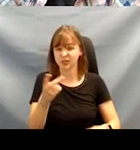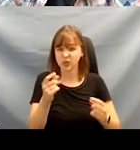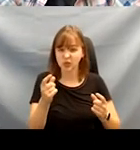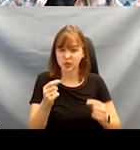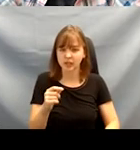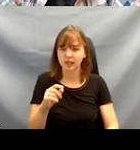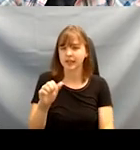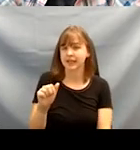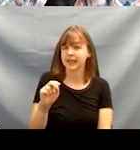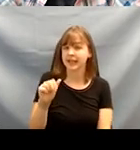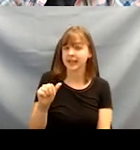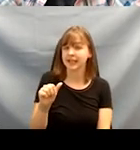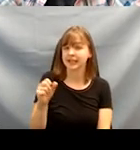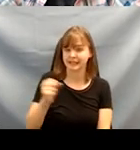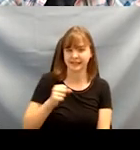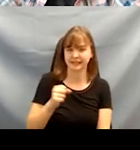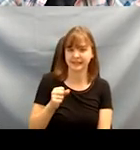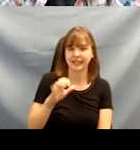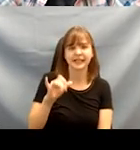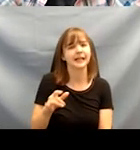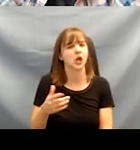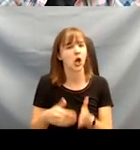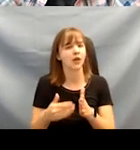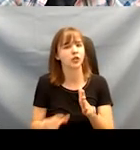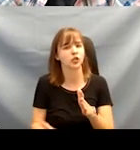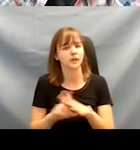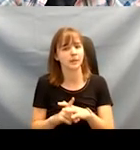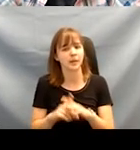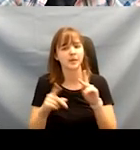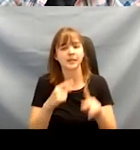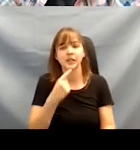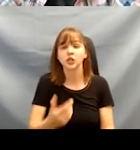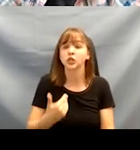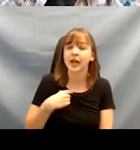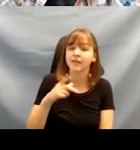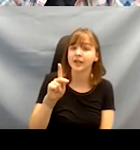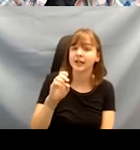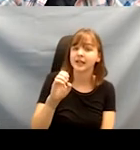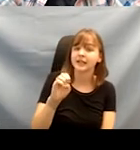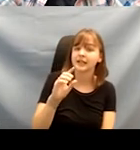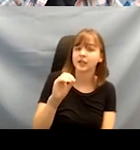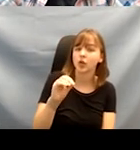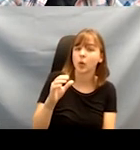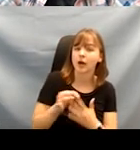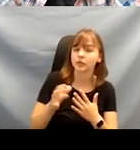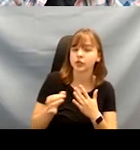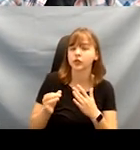yeah, I mean, it really is a thing that we get a lot where people are like, oh, do you have keto options? Do you have any sugar-free